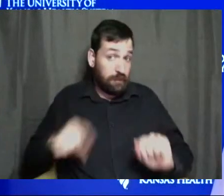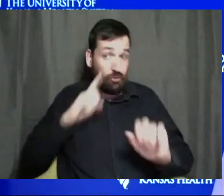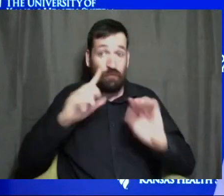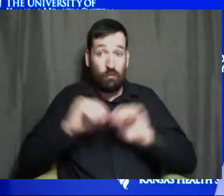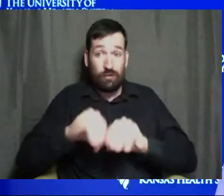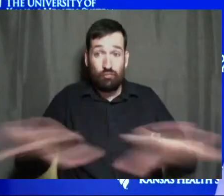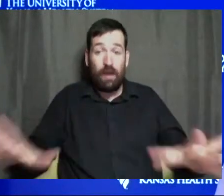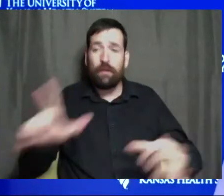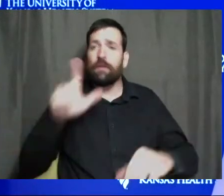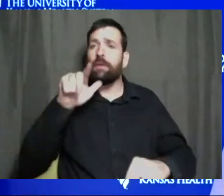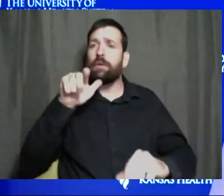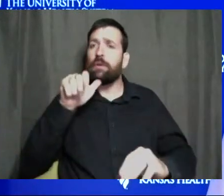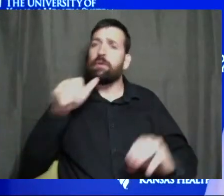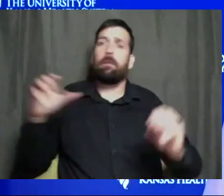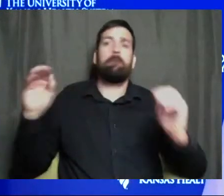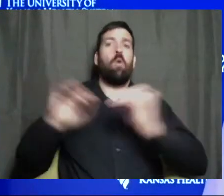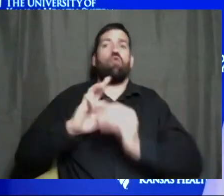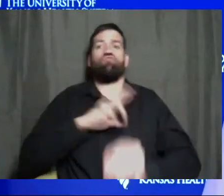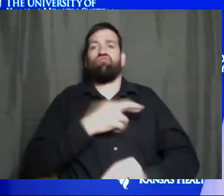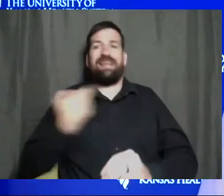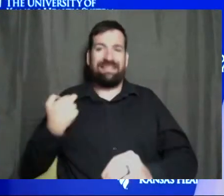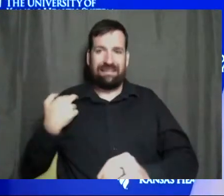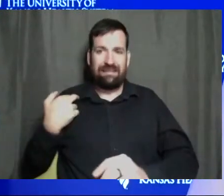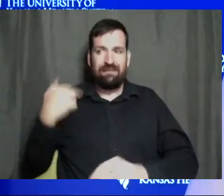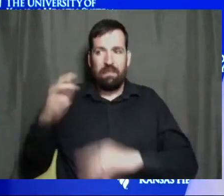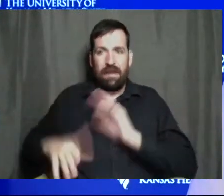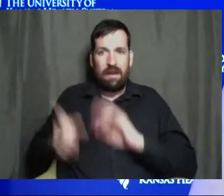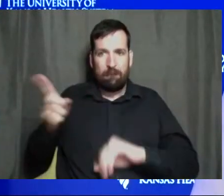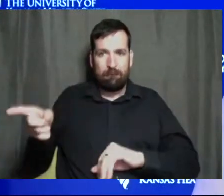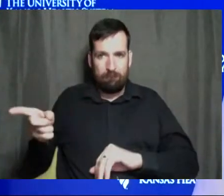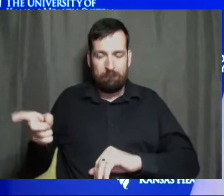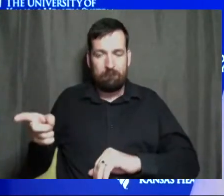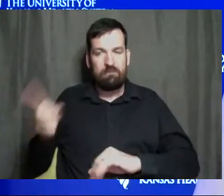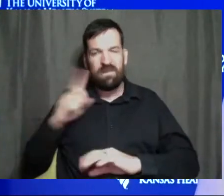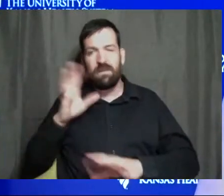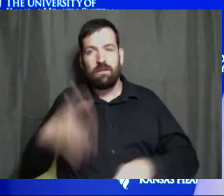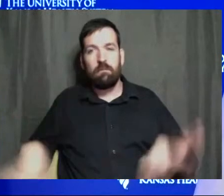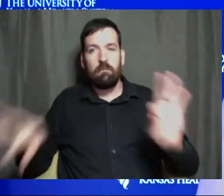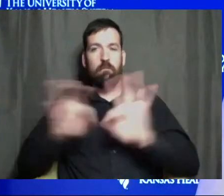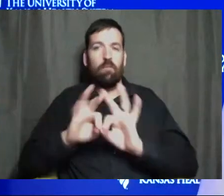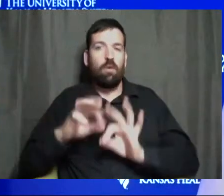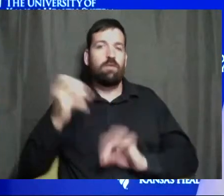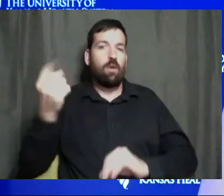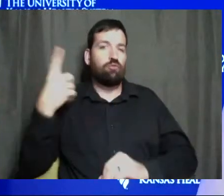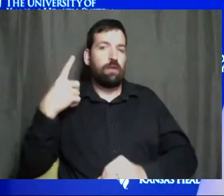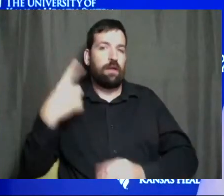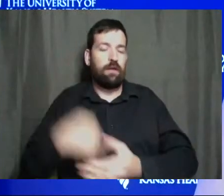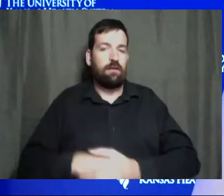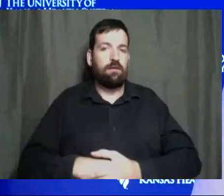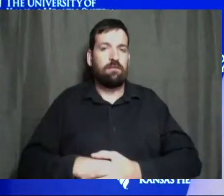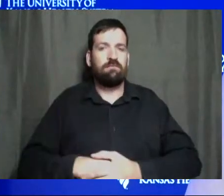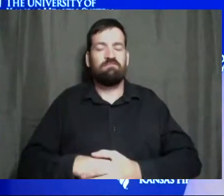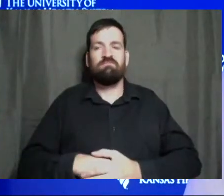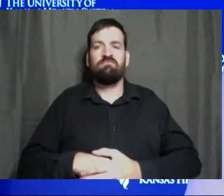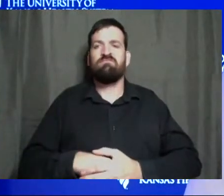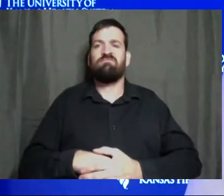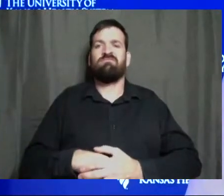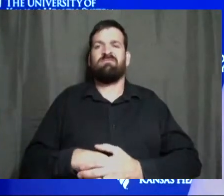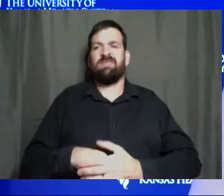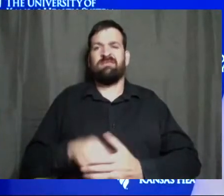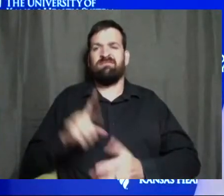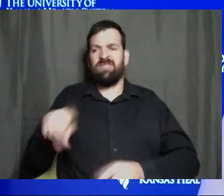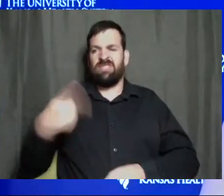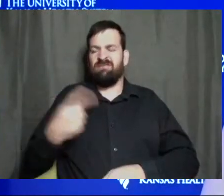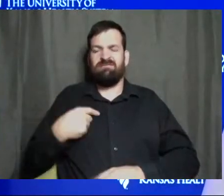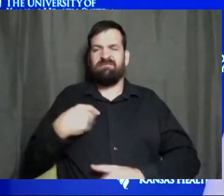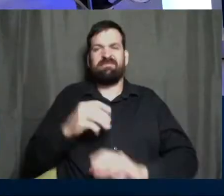at more risk of severe disease than he is? And so I think that's an important thing to understand. And it's kind of a callousness and obtuseness, a lack of concern for